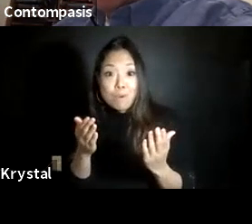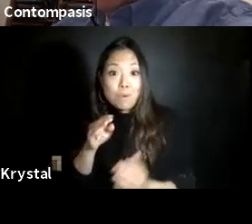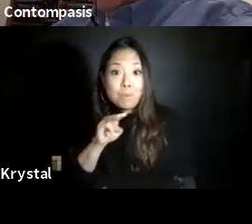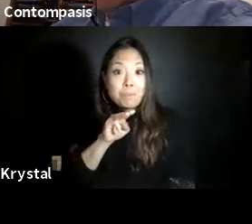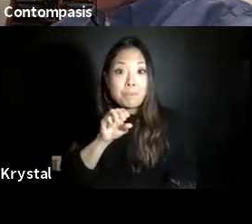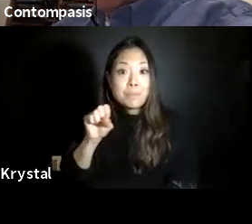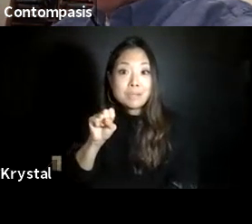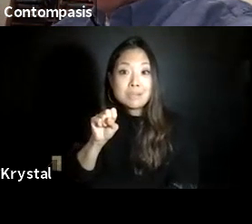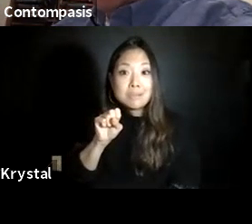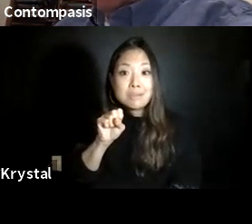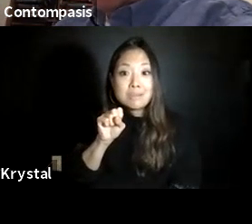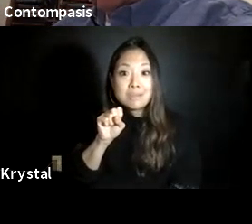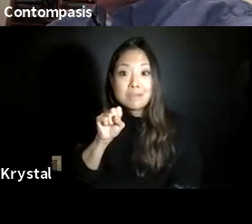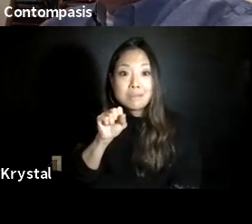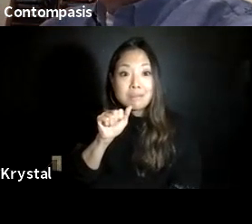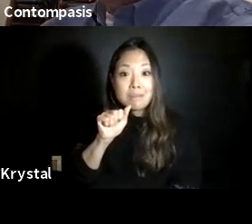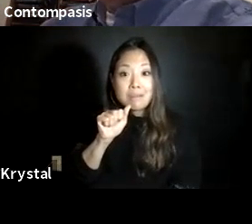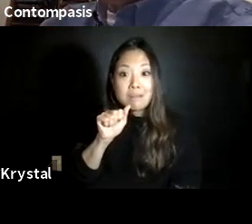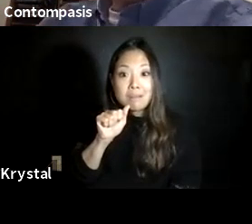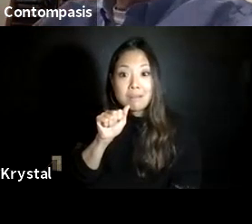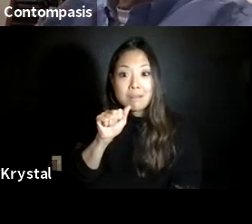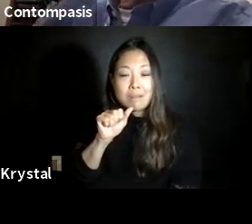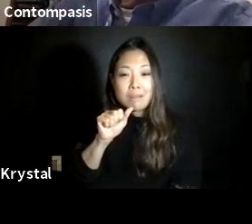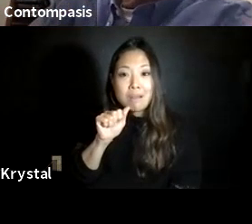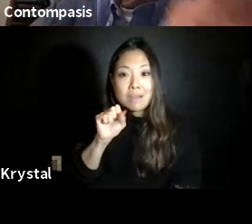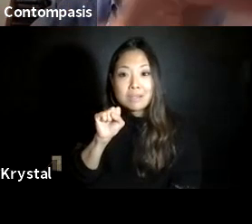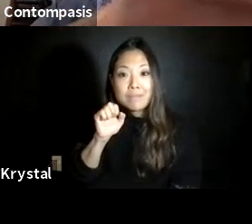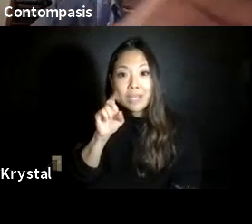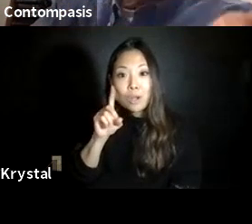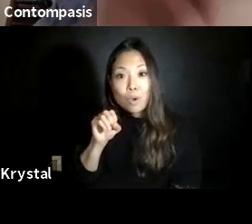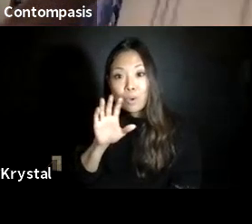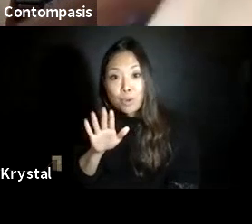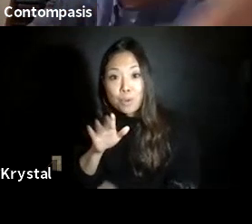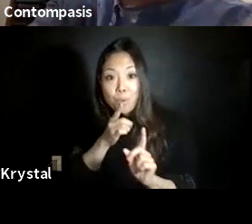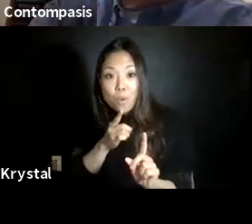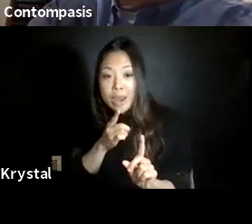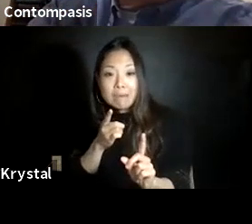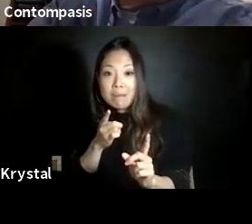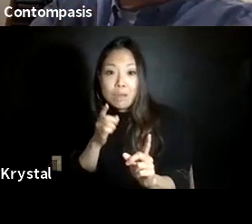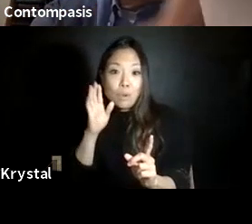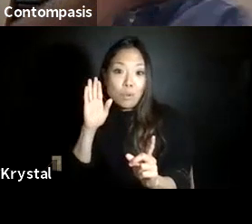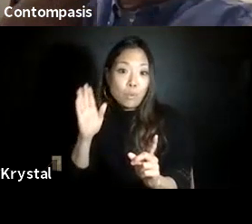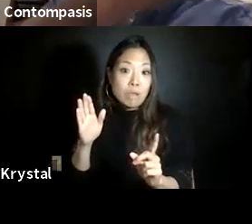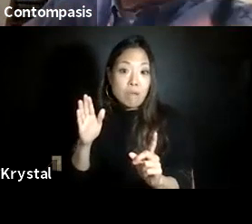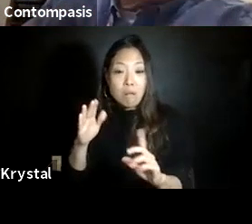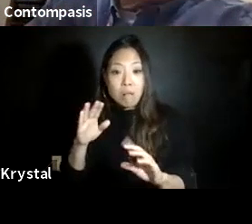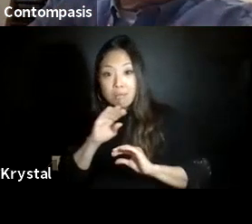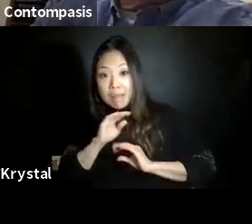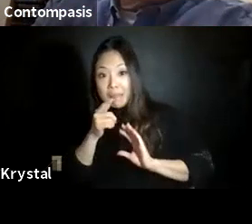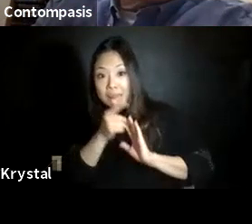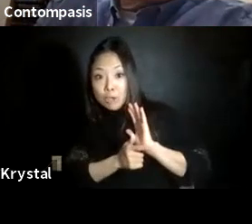I don't know whether it would kind of pass the legal muster that we needed to